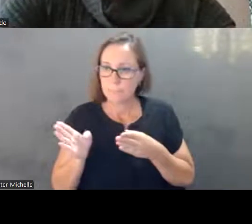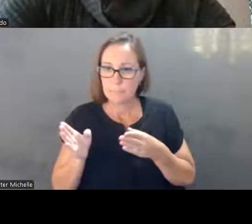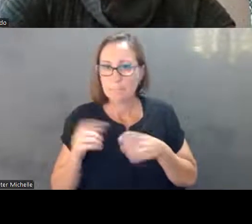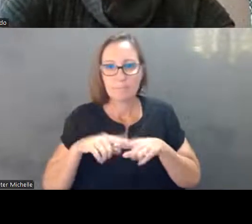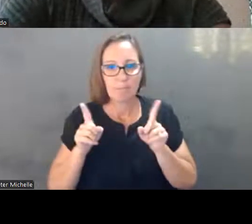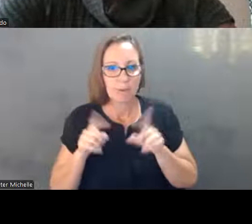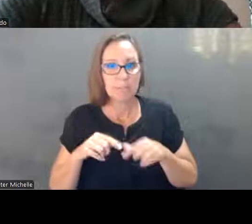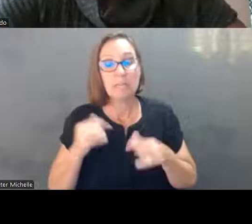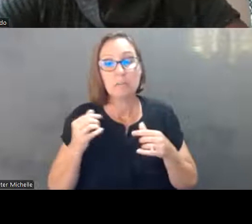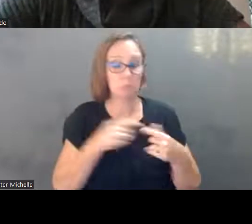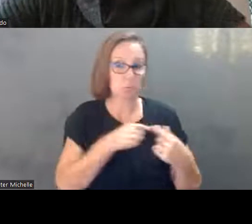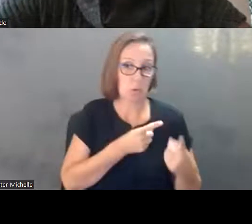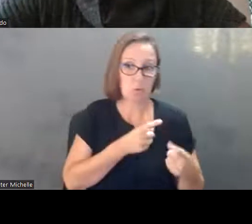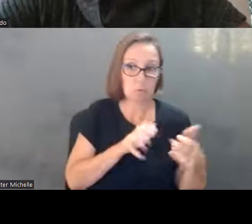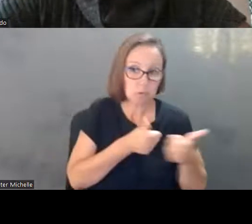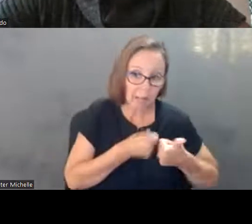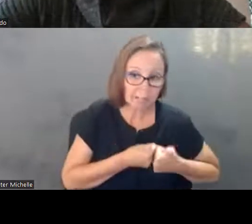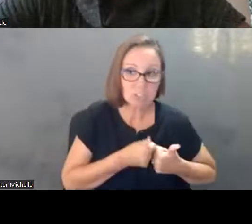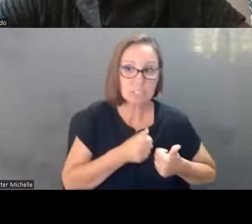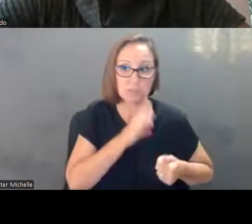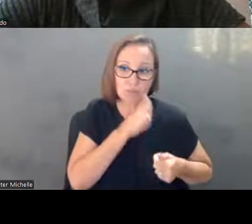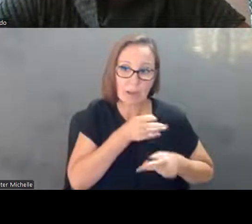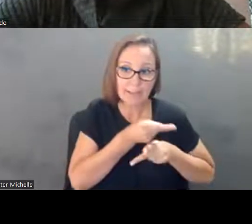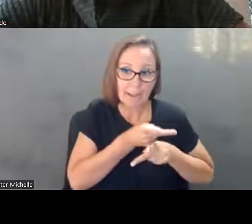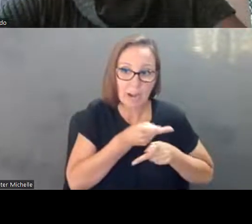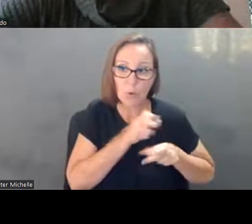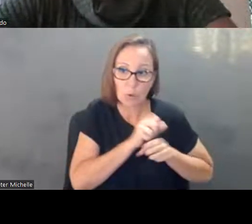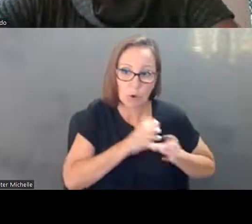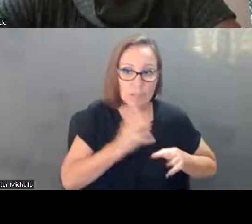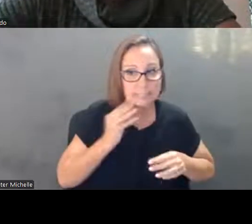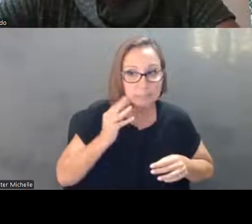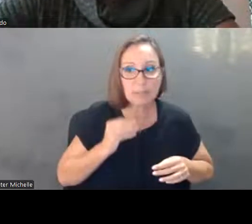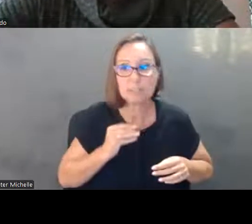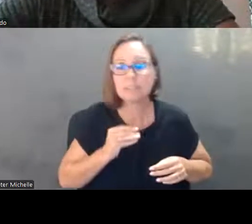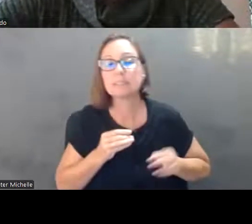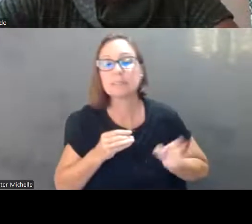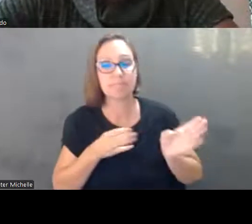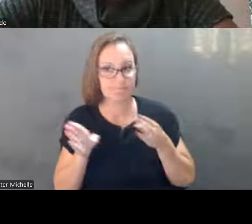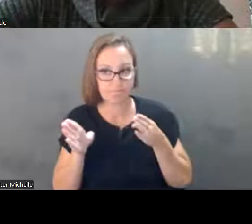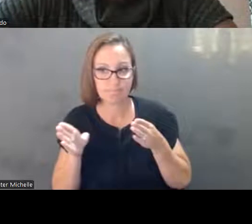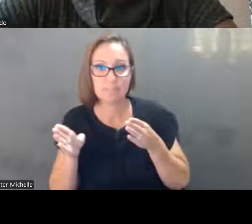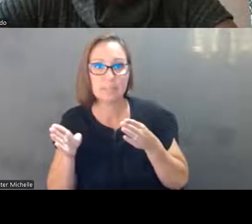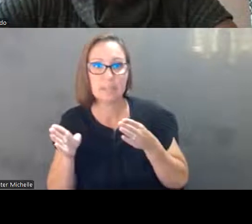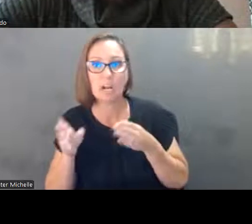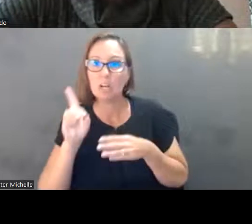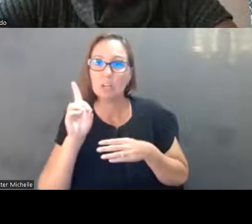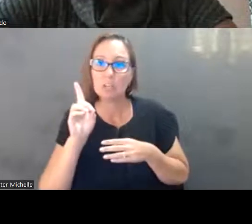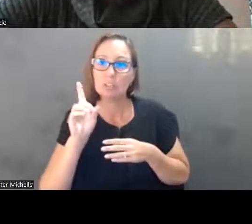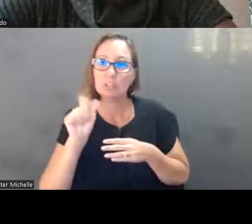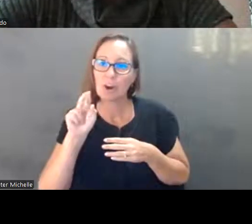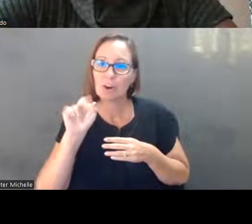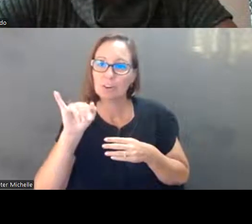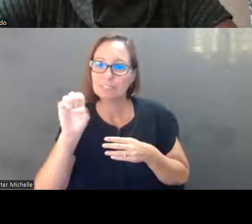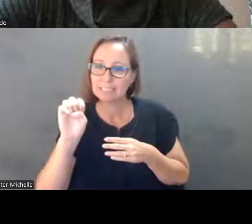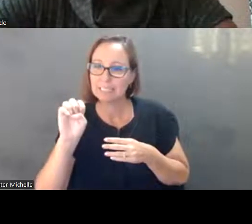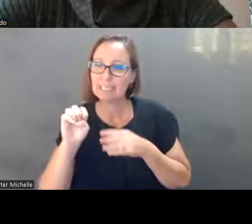the challenges direct care workers are experiencing, but I want to turn now to you, Darcy. And